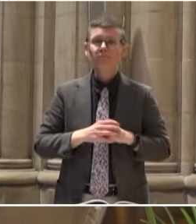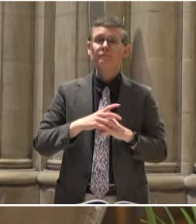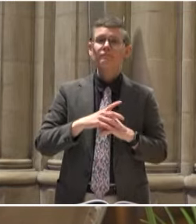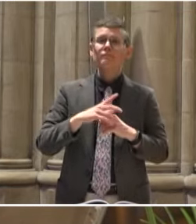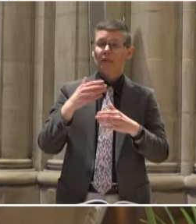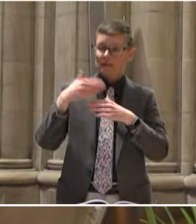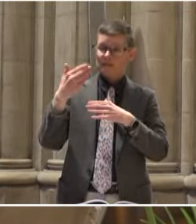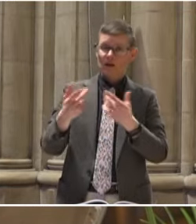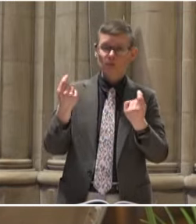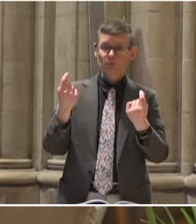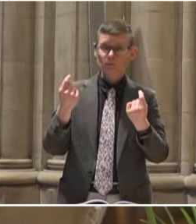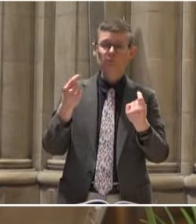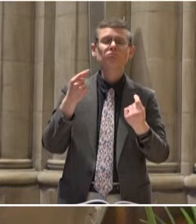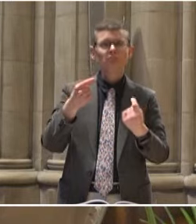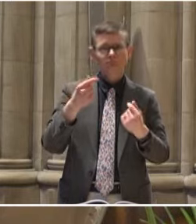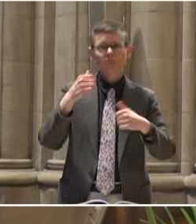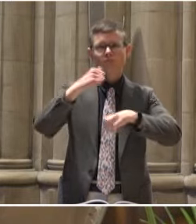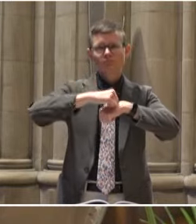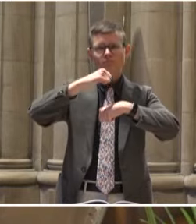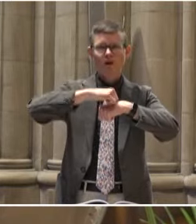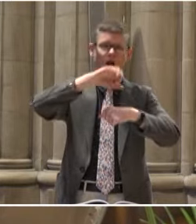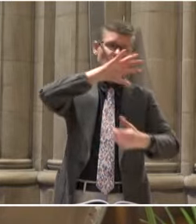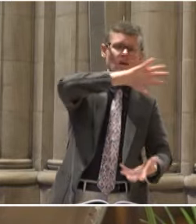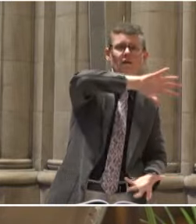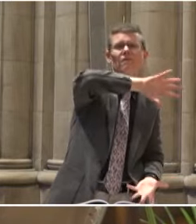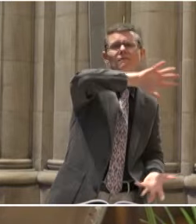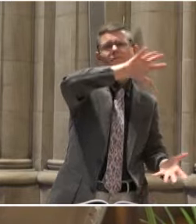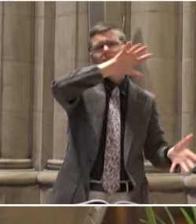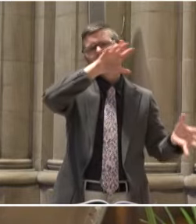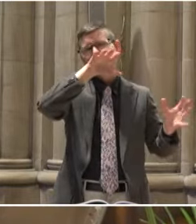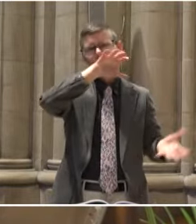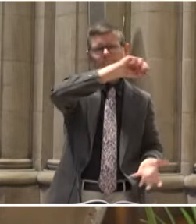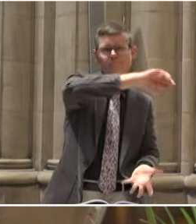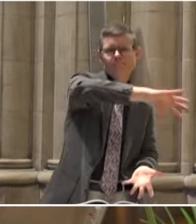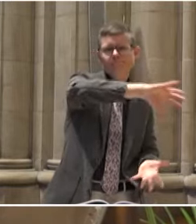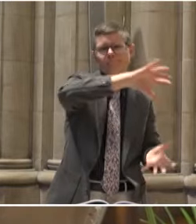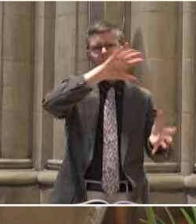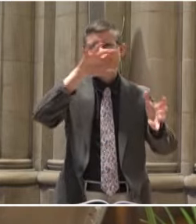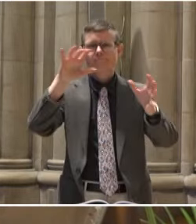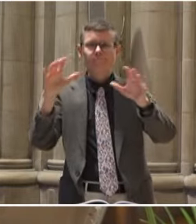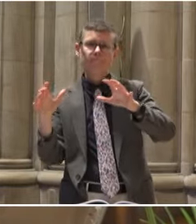Joseph then rolled a stone against the door of the tomb.